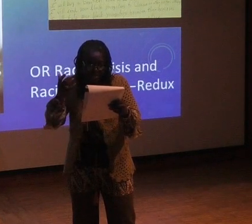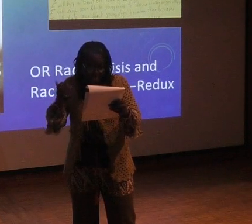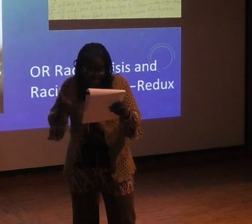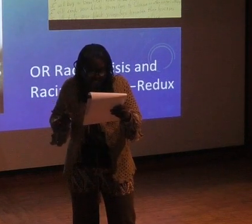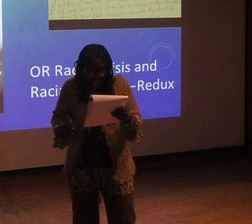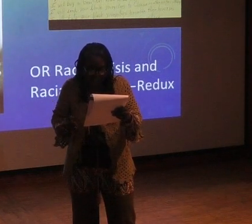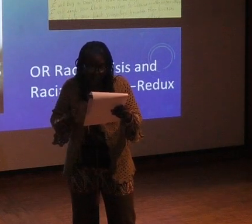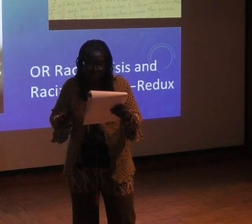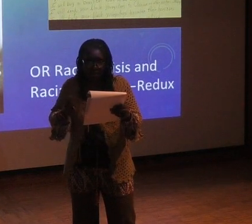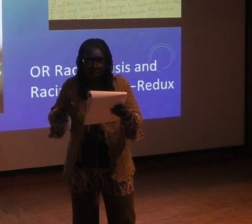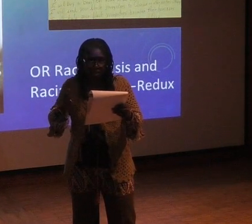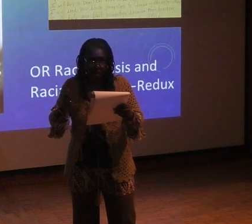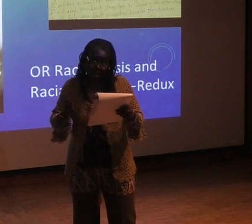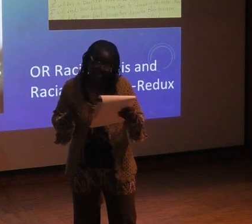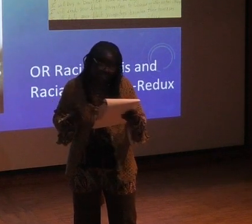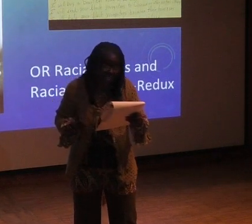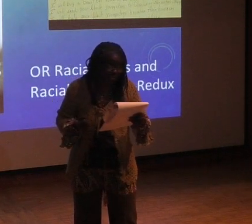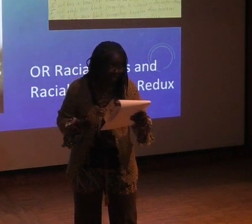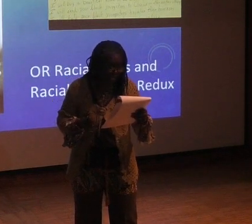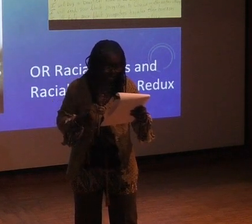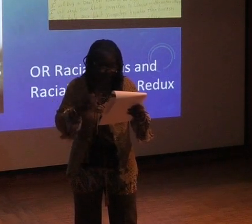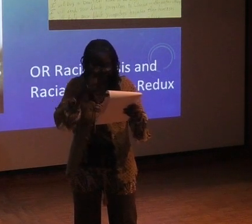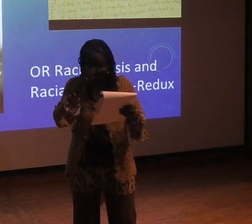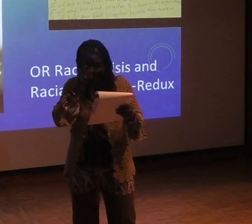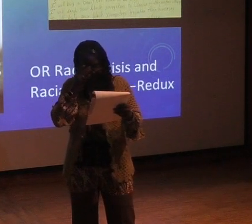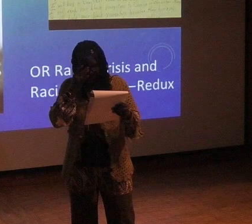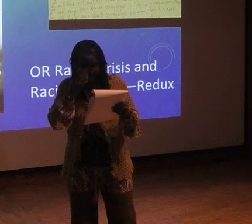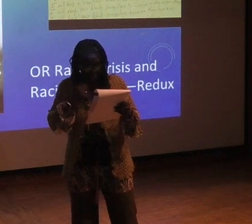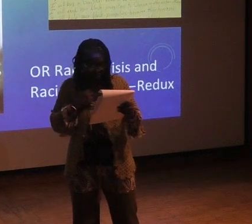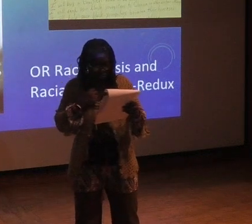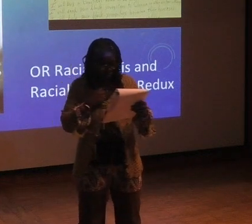breathed the stench of indifference.